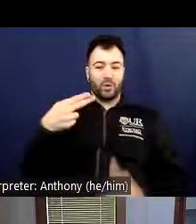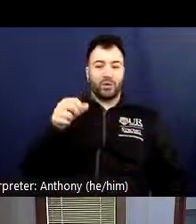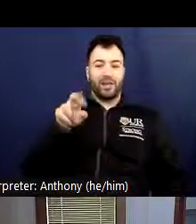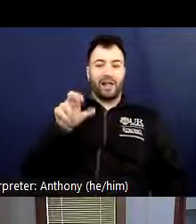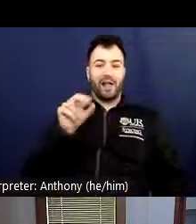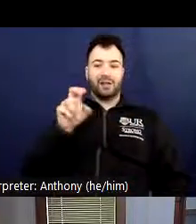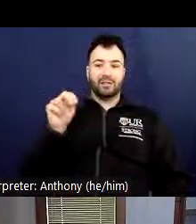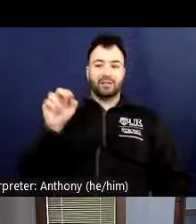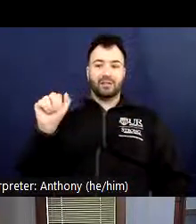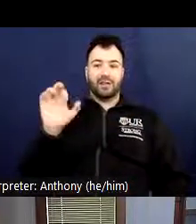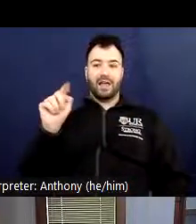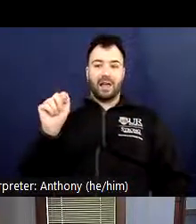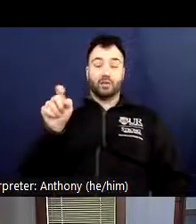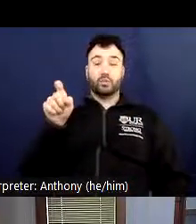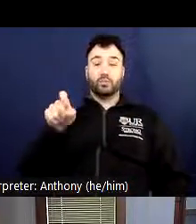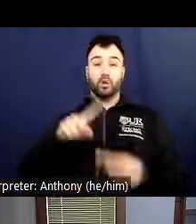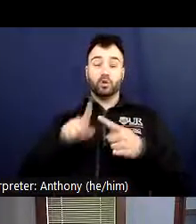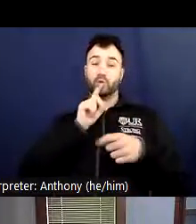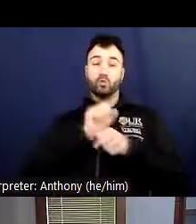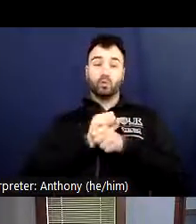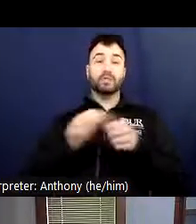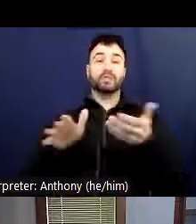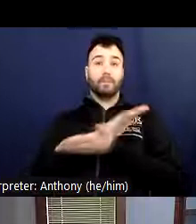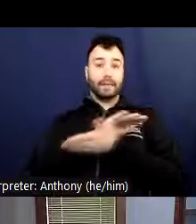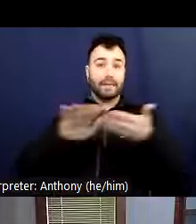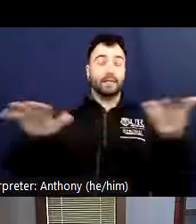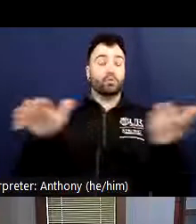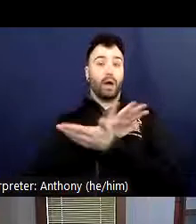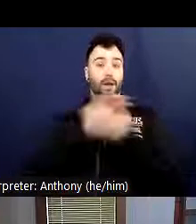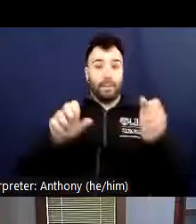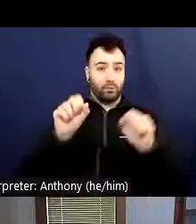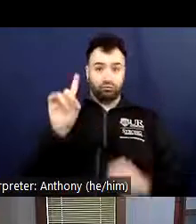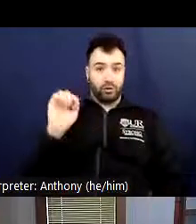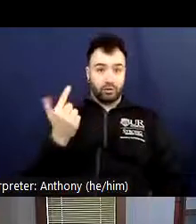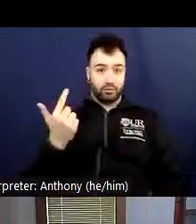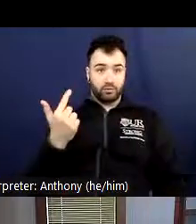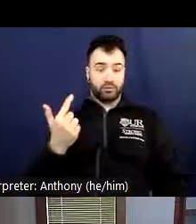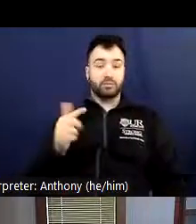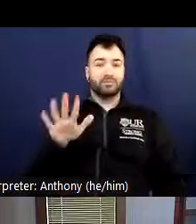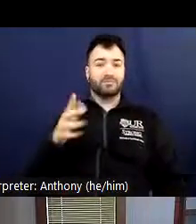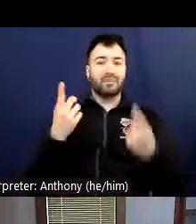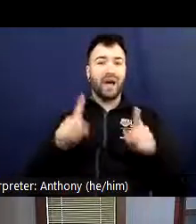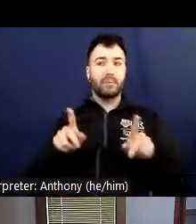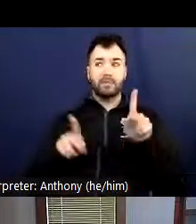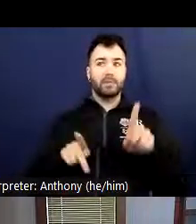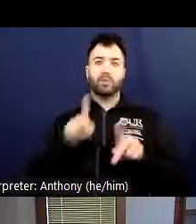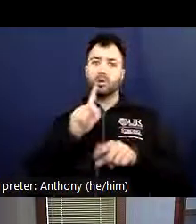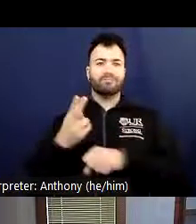will wipe out drugs. However, there were many people using drugs, people who were addicted to drugs, people who